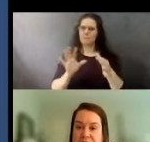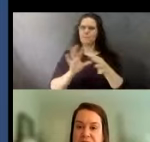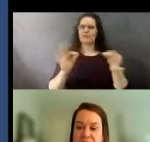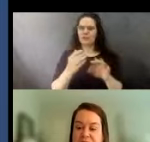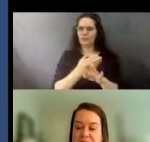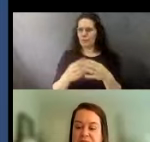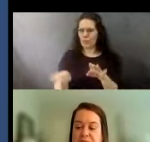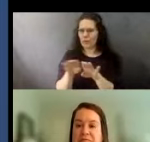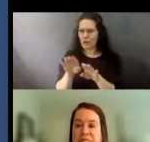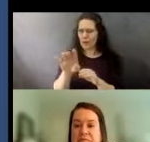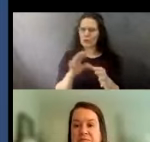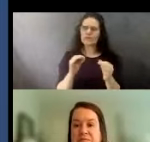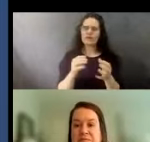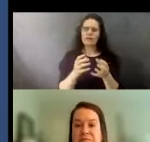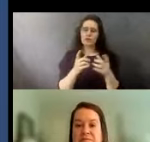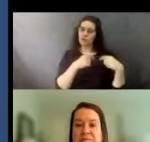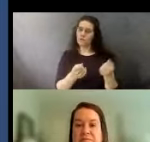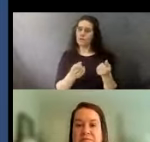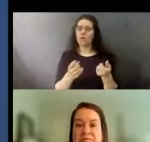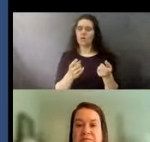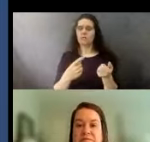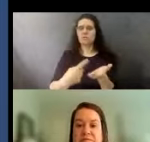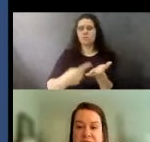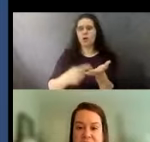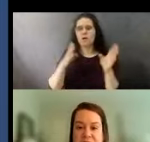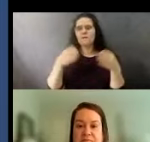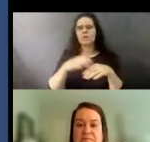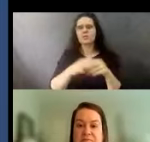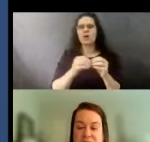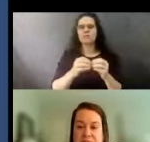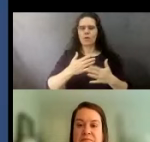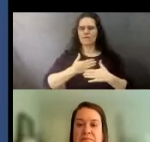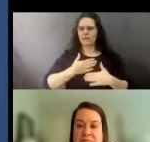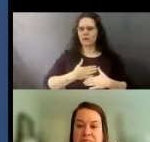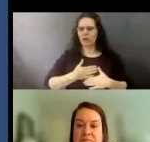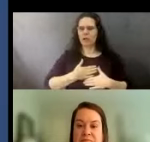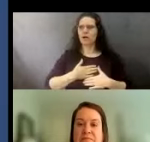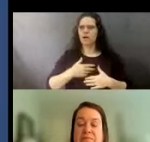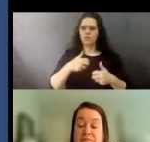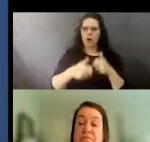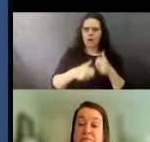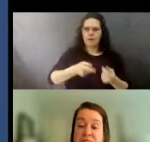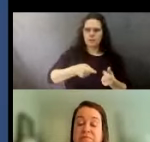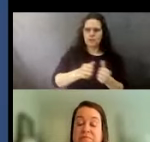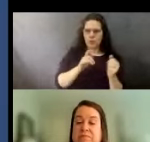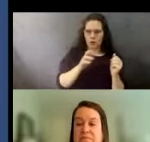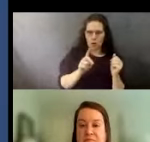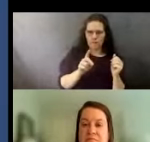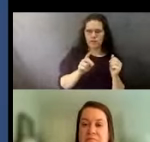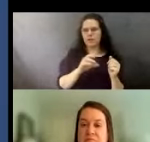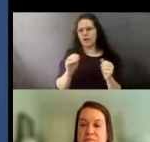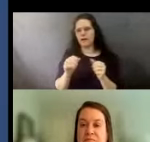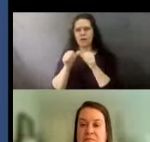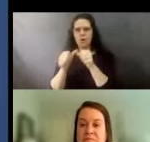discussion is focused on some of the more physical related aspects of COVID and long COVID. And I just wanted to make sure that it's